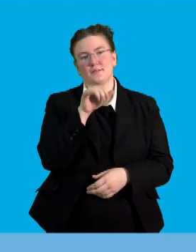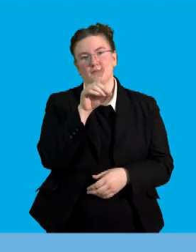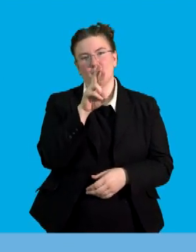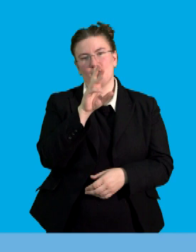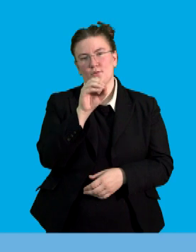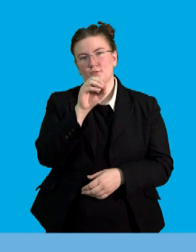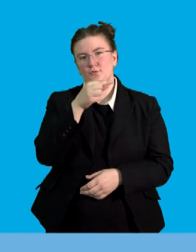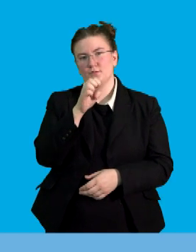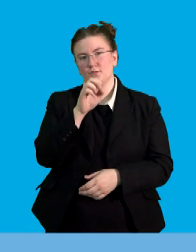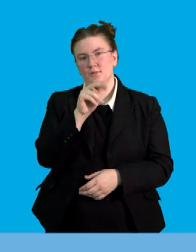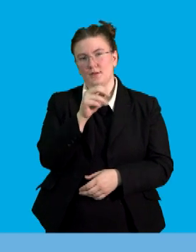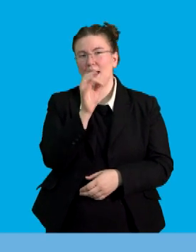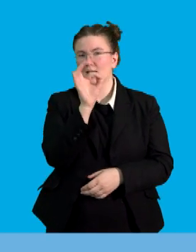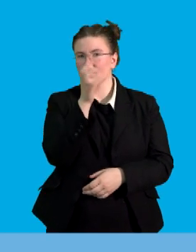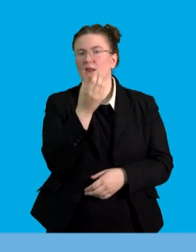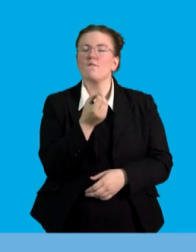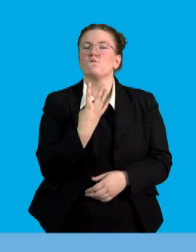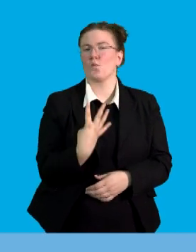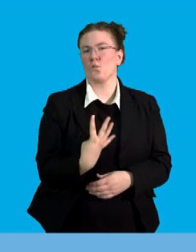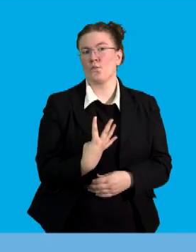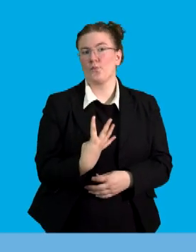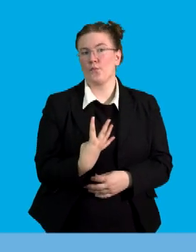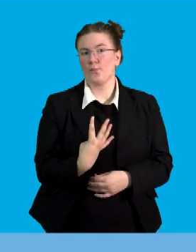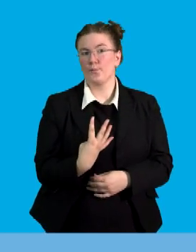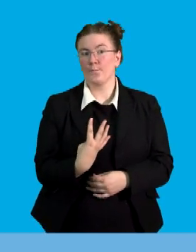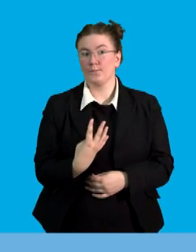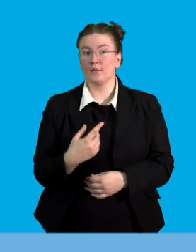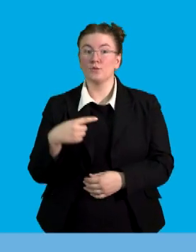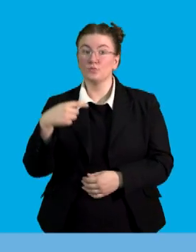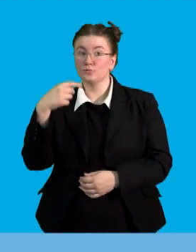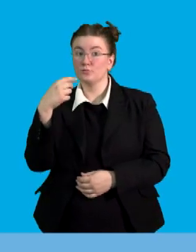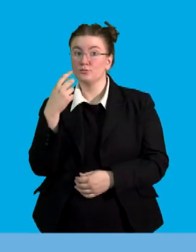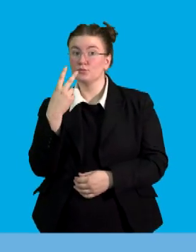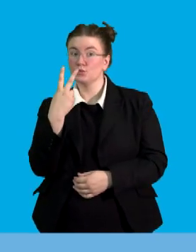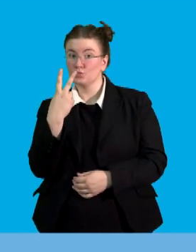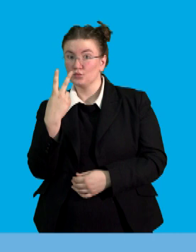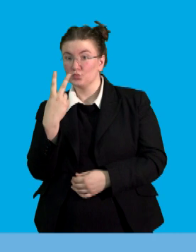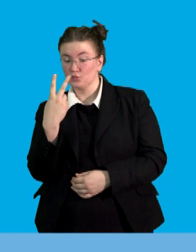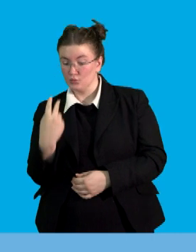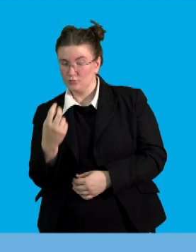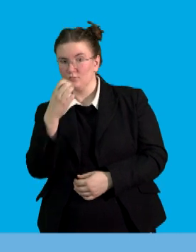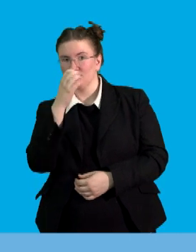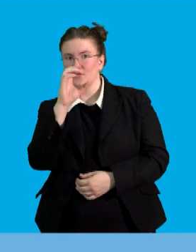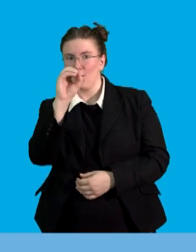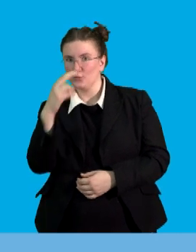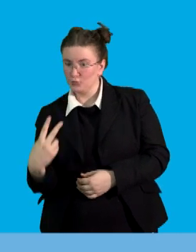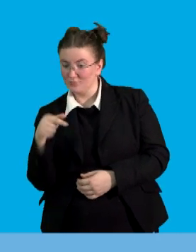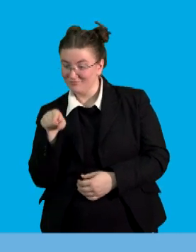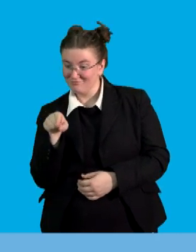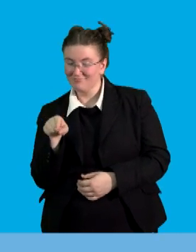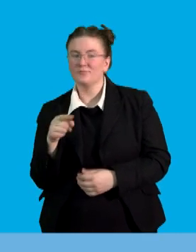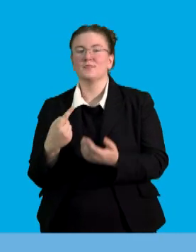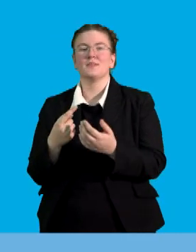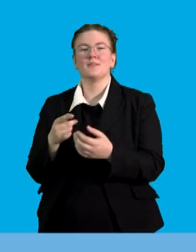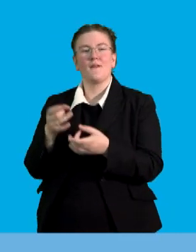chemical compound of methane, or the CH4. The 2, it tells us that we